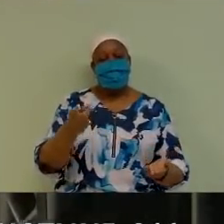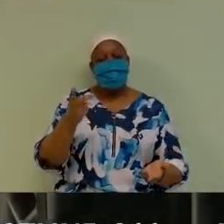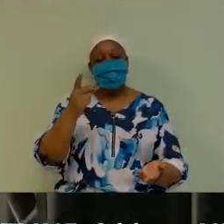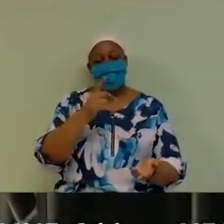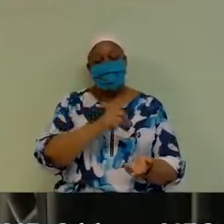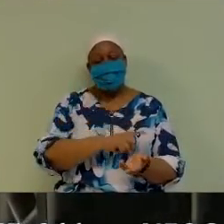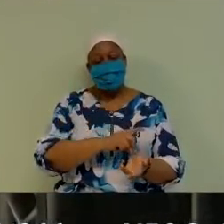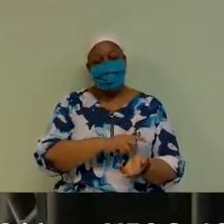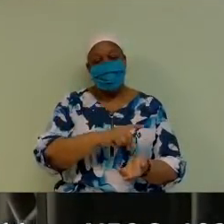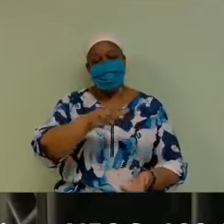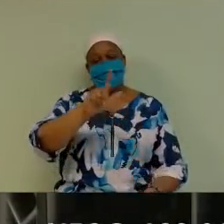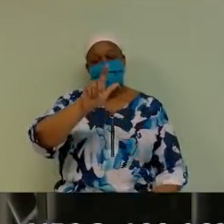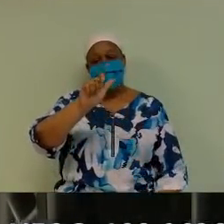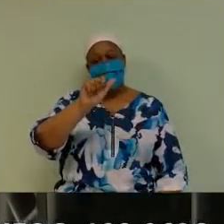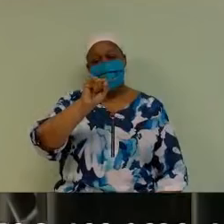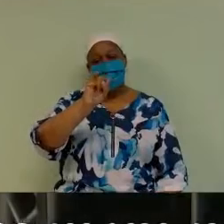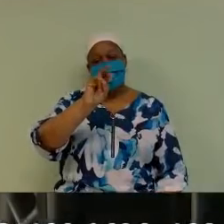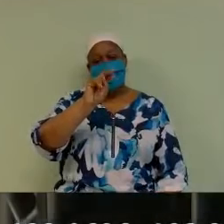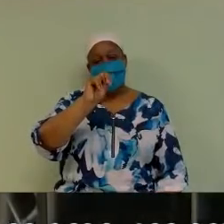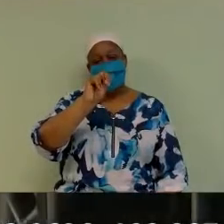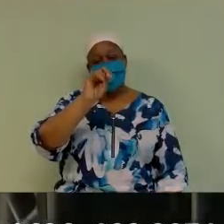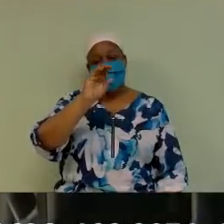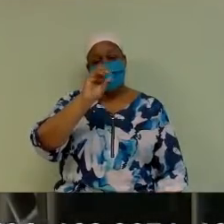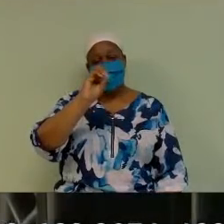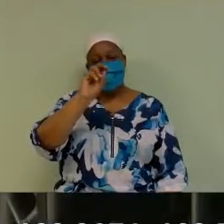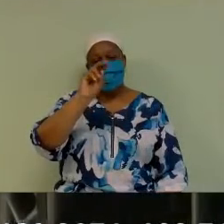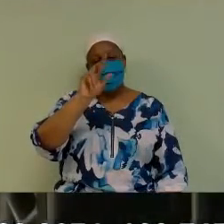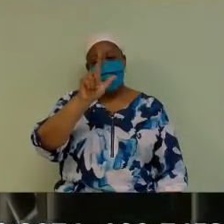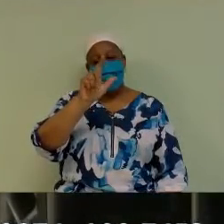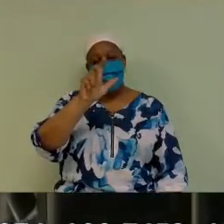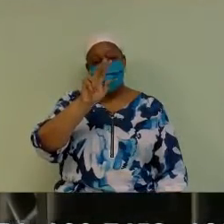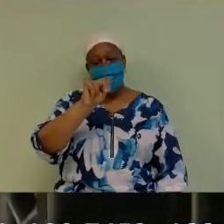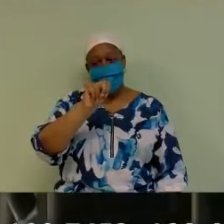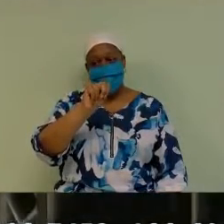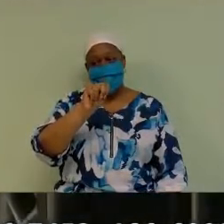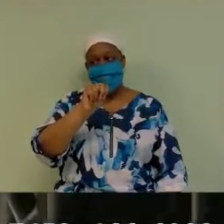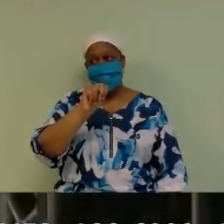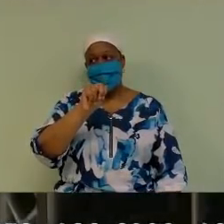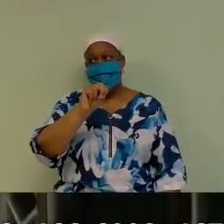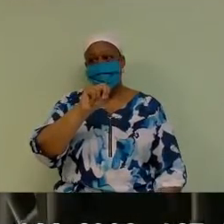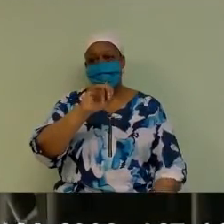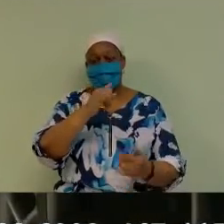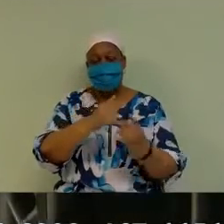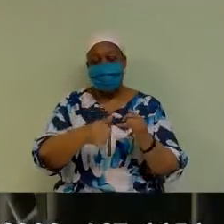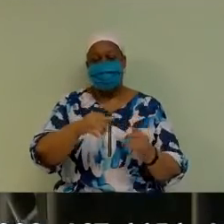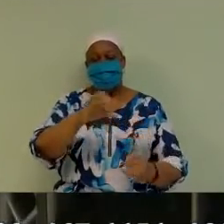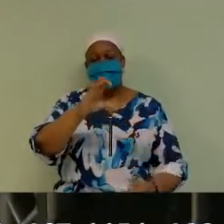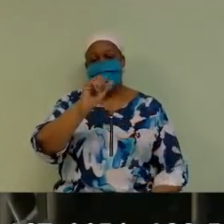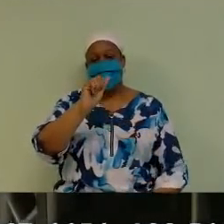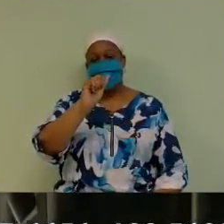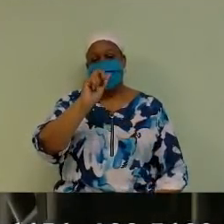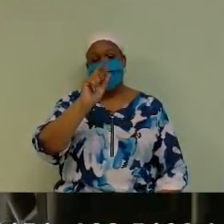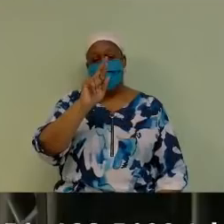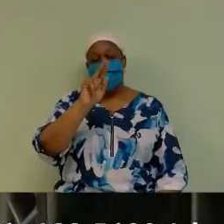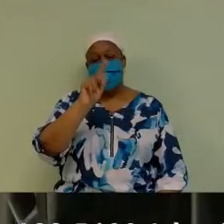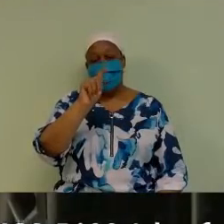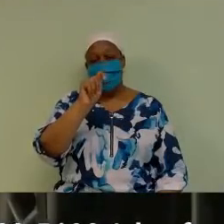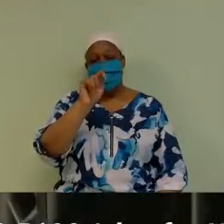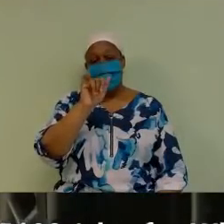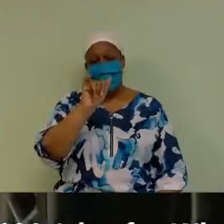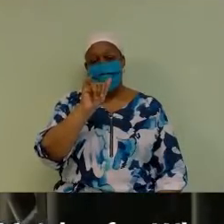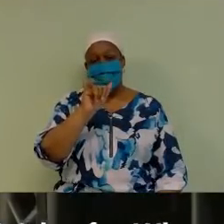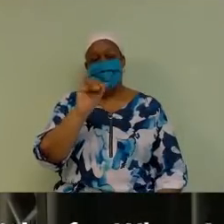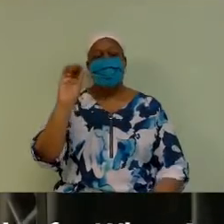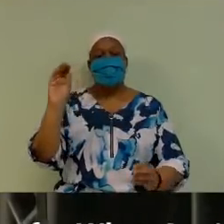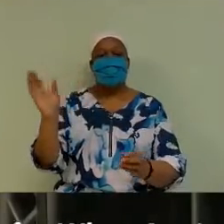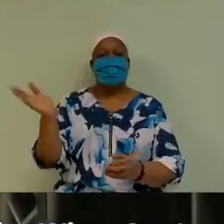to make a donation on his own behalf to the COVID-19 response.